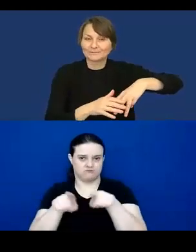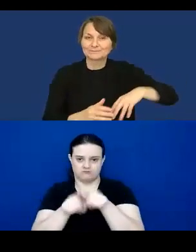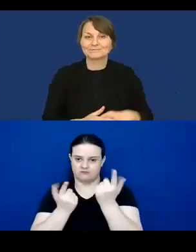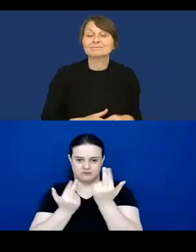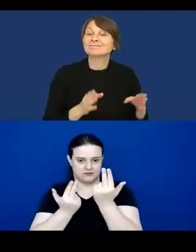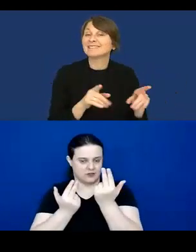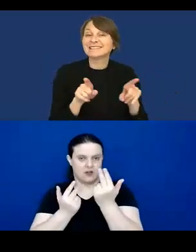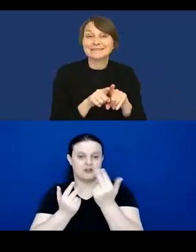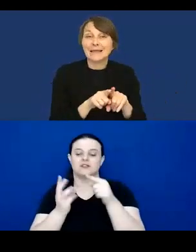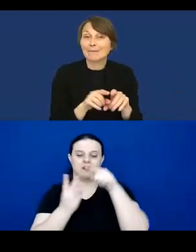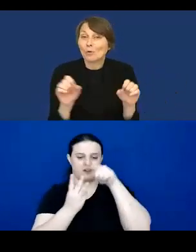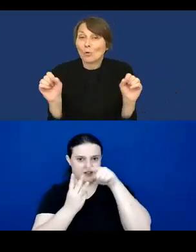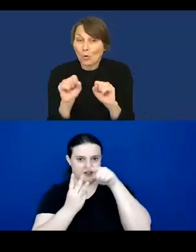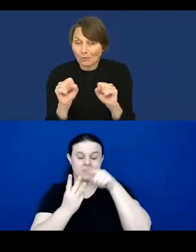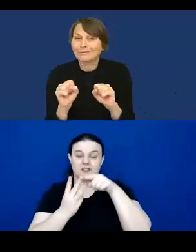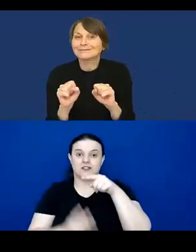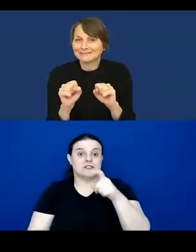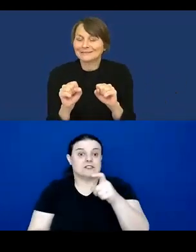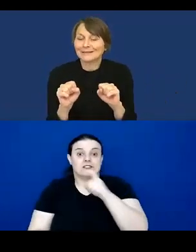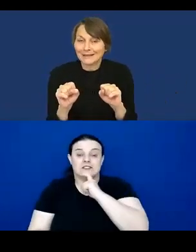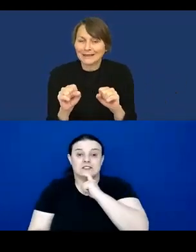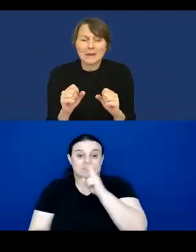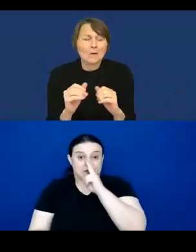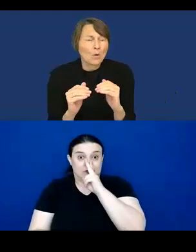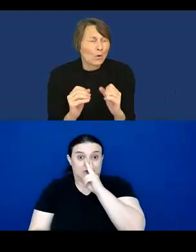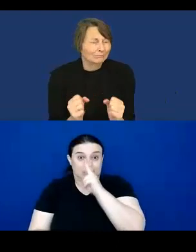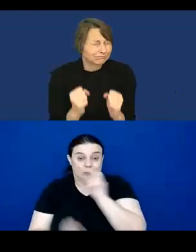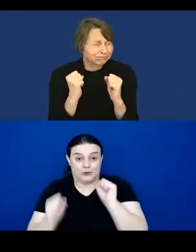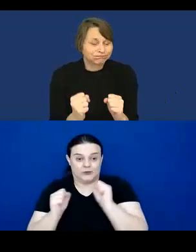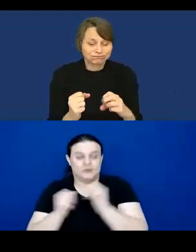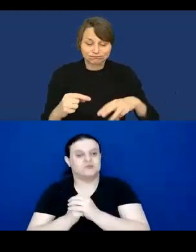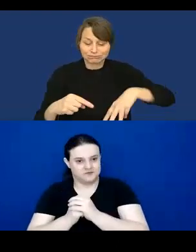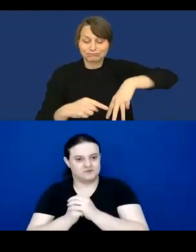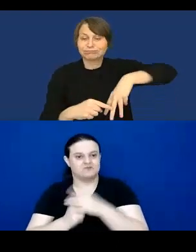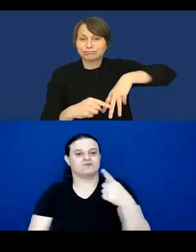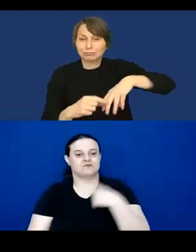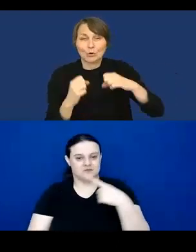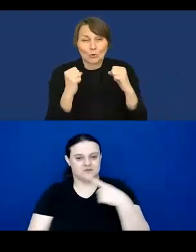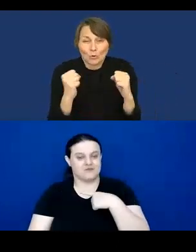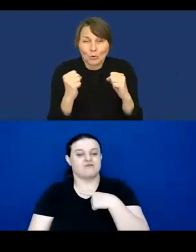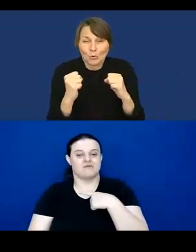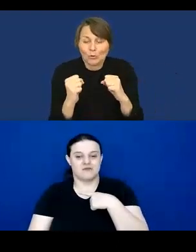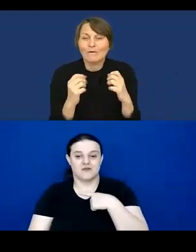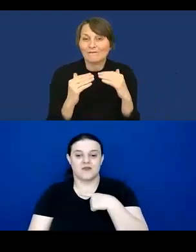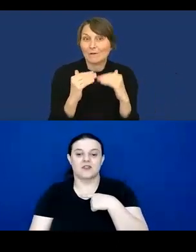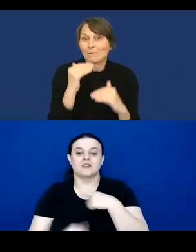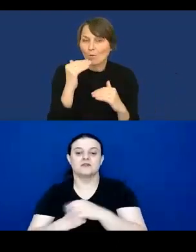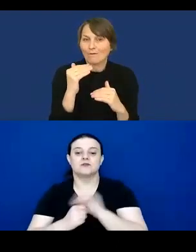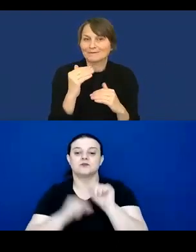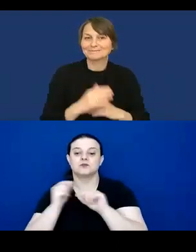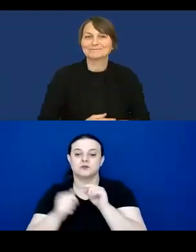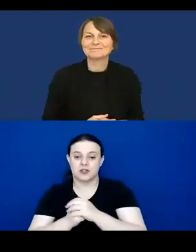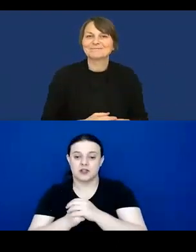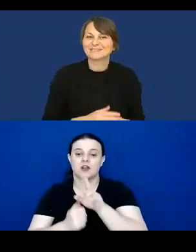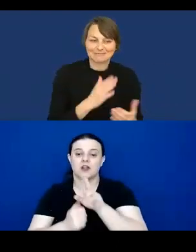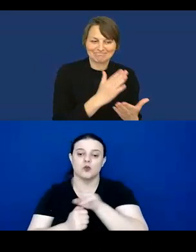stimuli. The middle one will feel as very cold. And this effect is called thermal referral. So this is